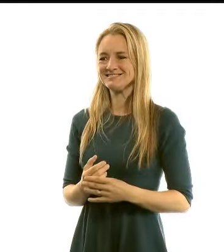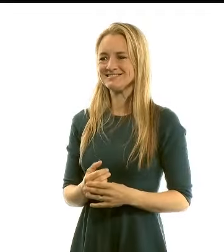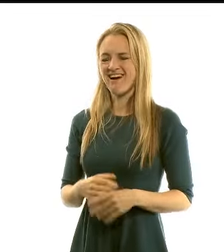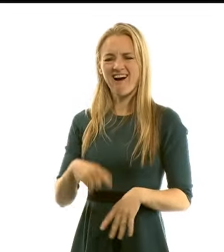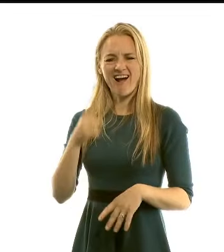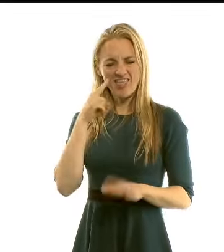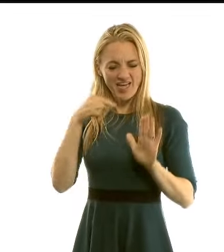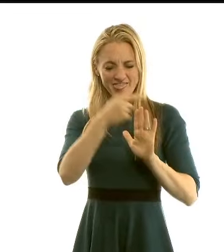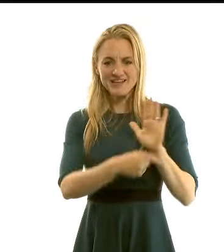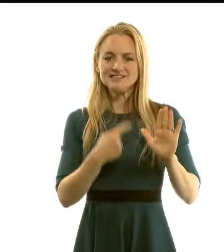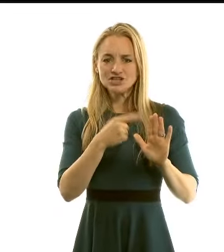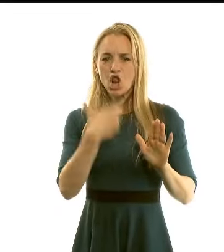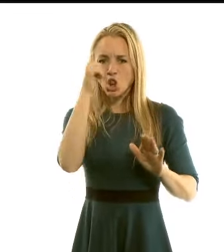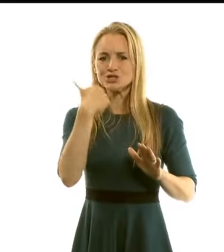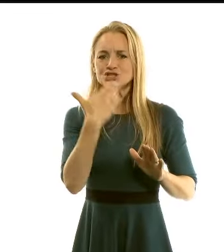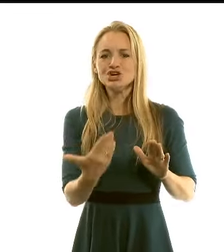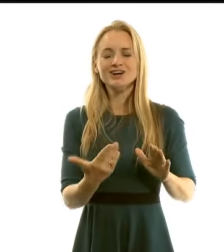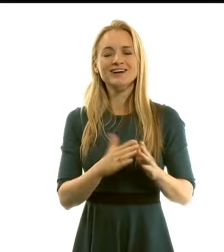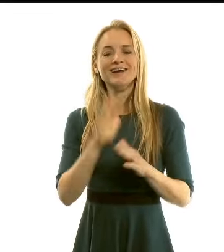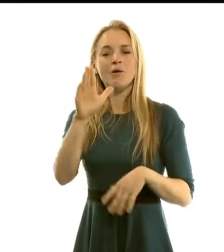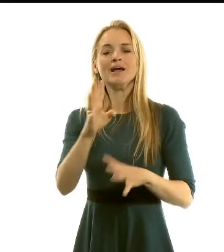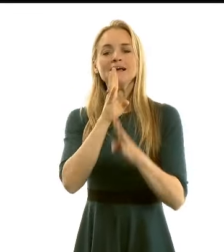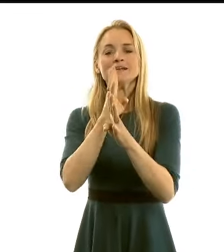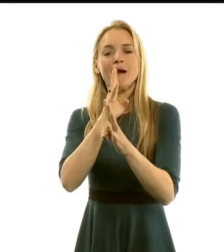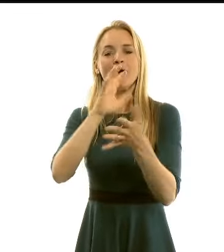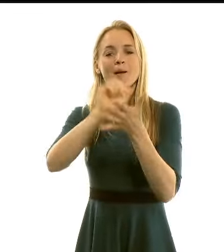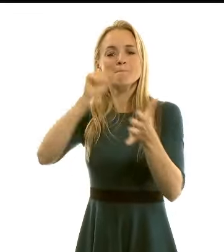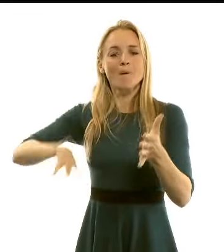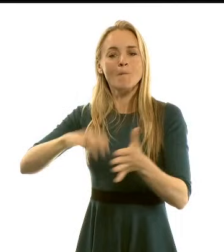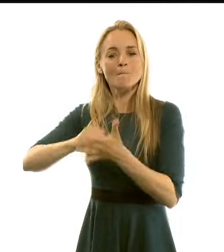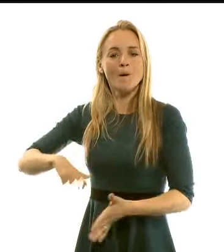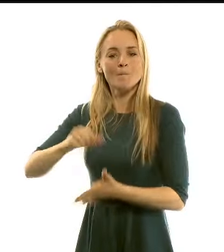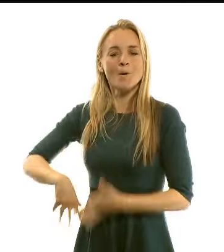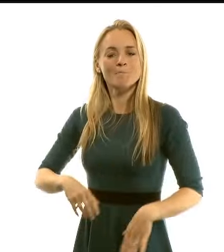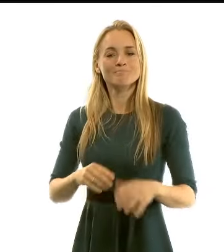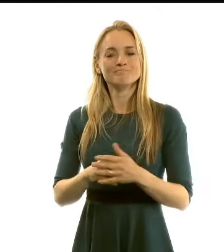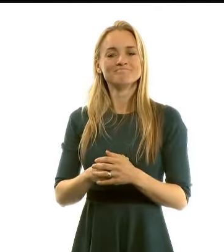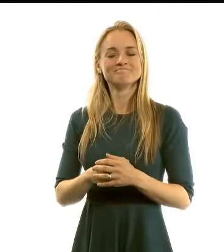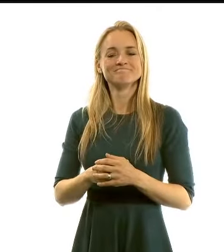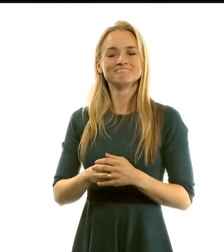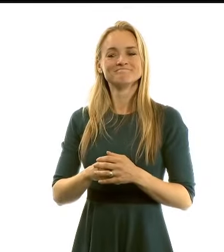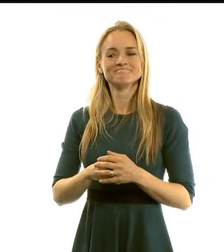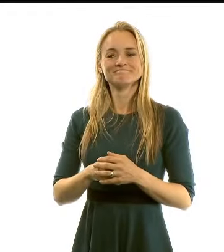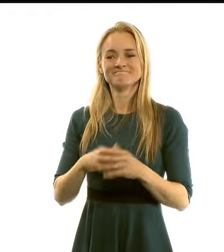great with on the and also new minifigures.